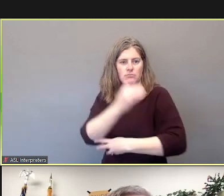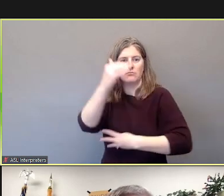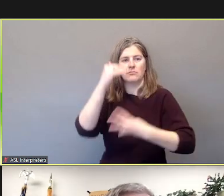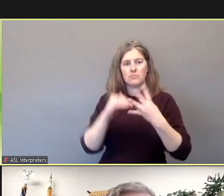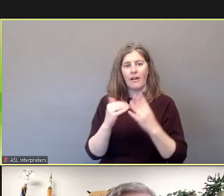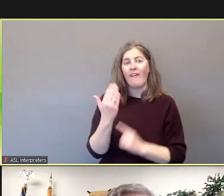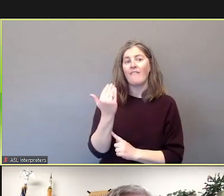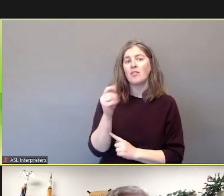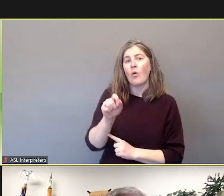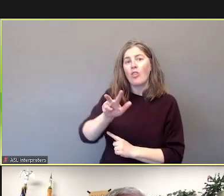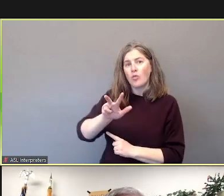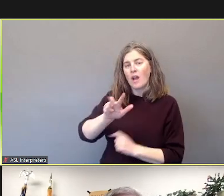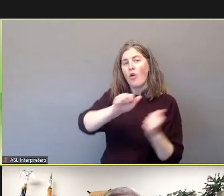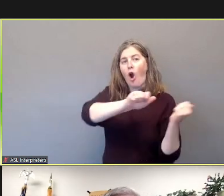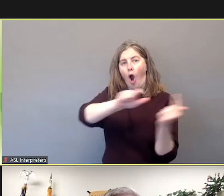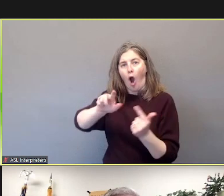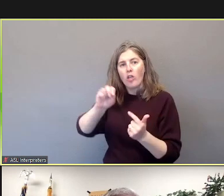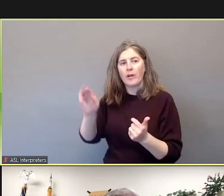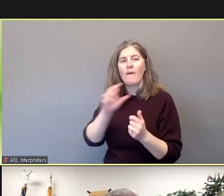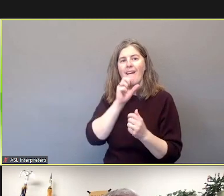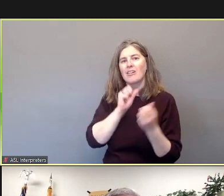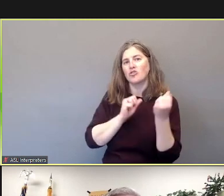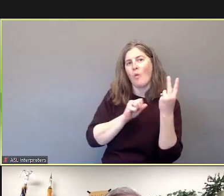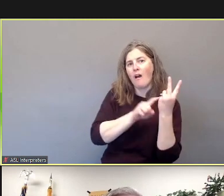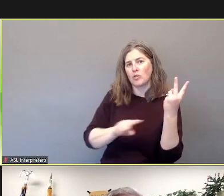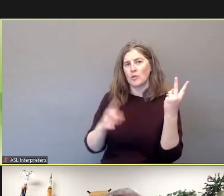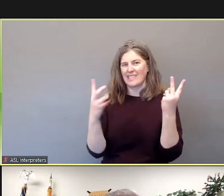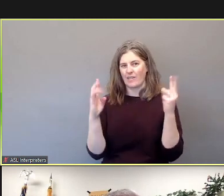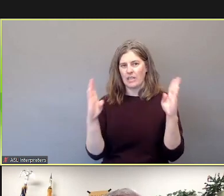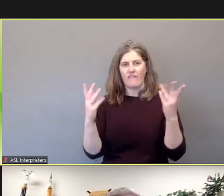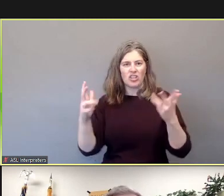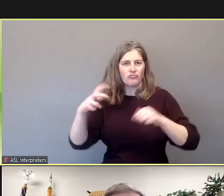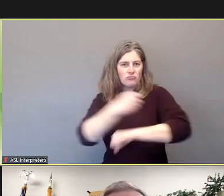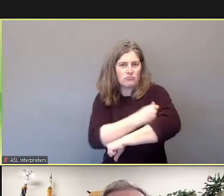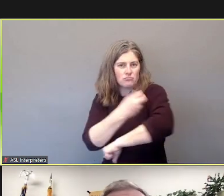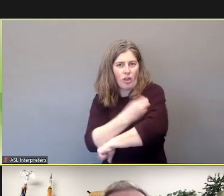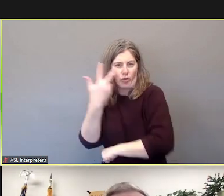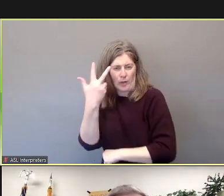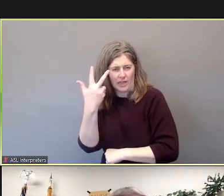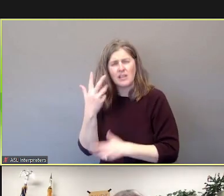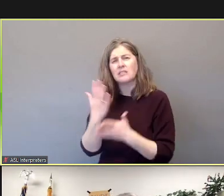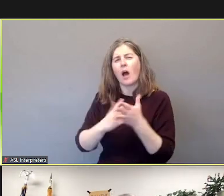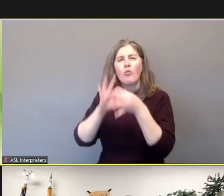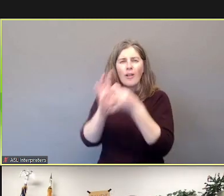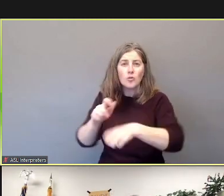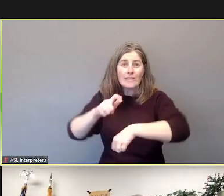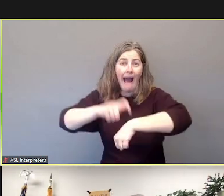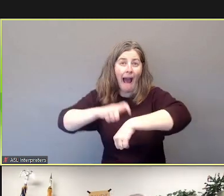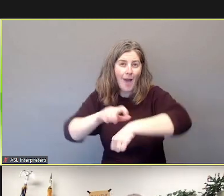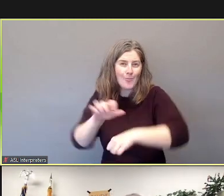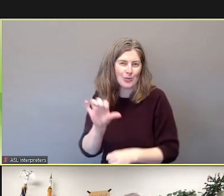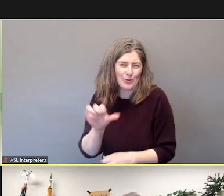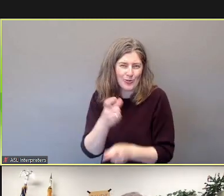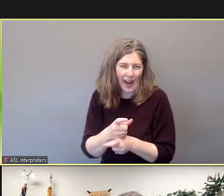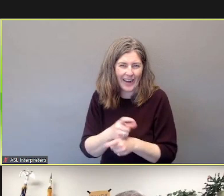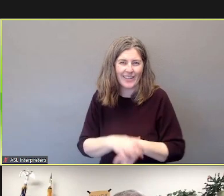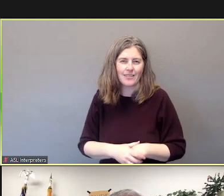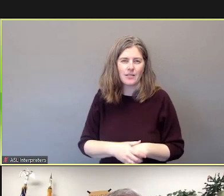15.3% of all New Mexicans 12 to 17 have had one. Some of that's timing, because but